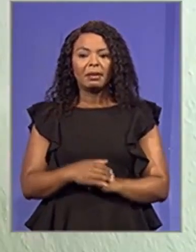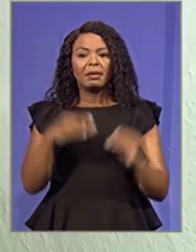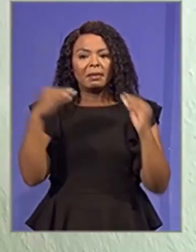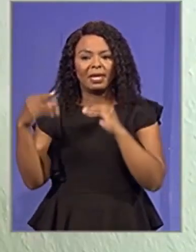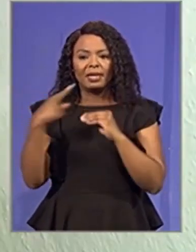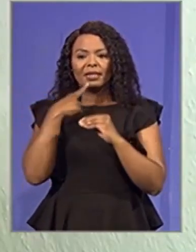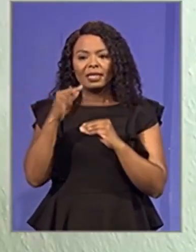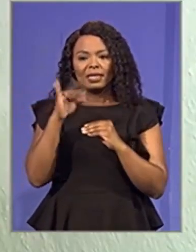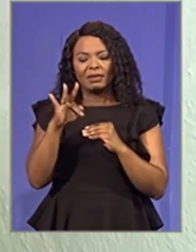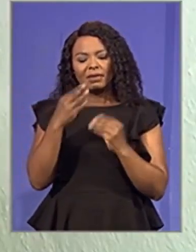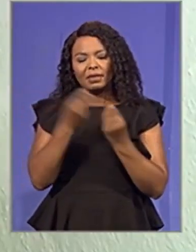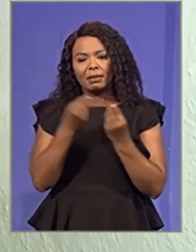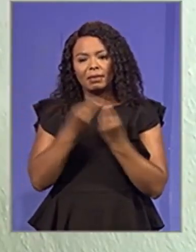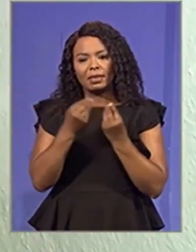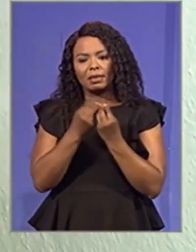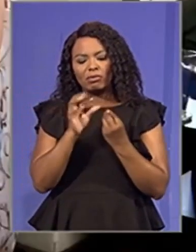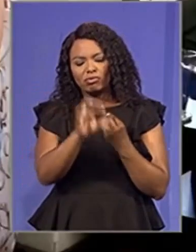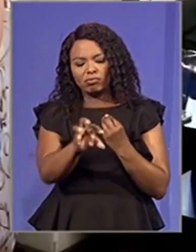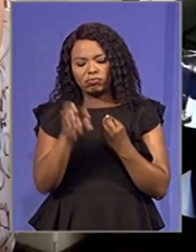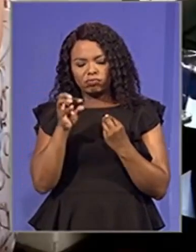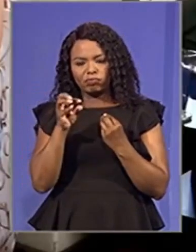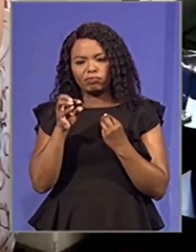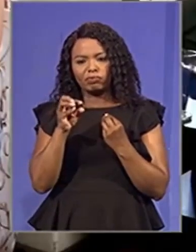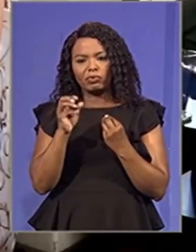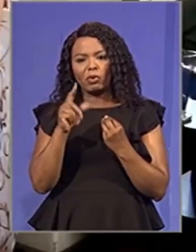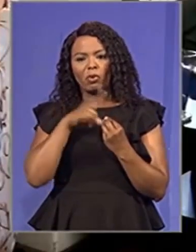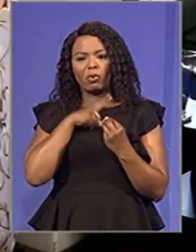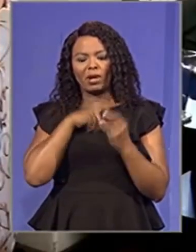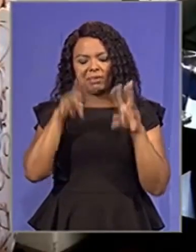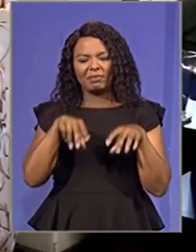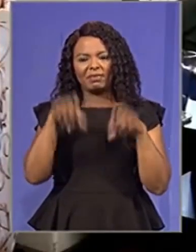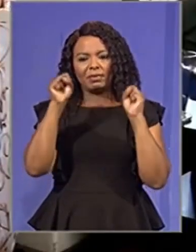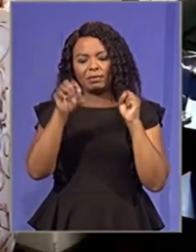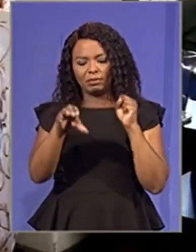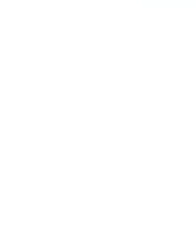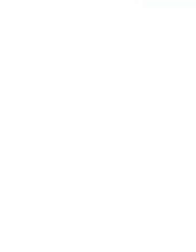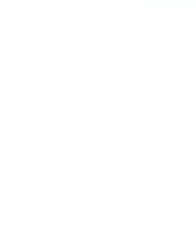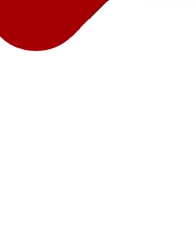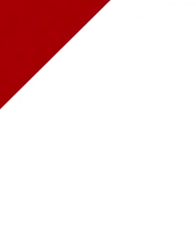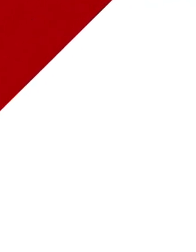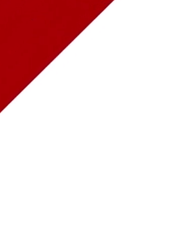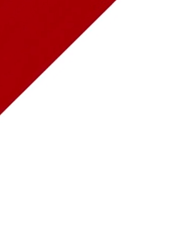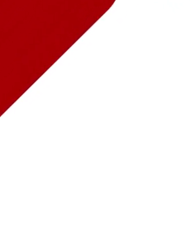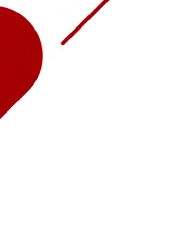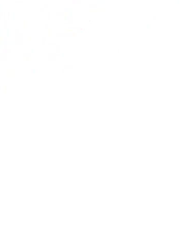disebediswa tsa bona tsa motlakase nakong ya kimollo ya motlakase e le ho fokotsa ditshenyehelo.